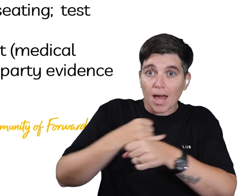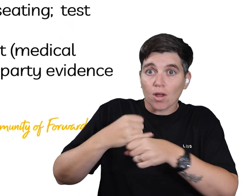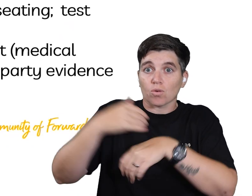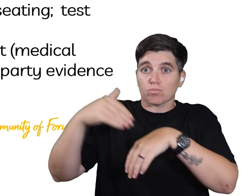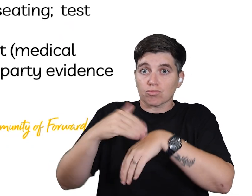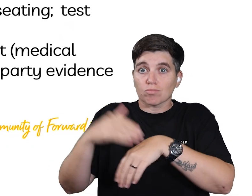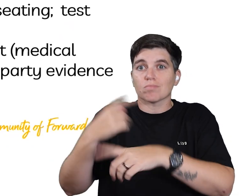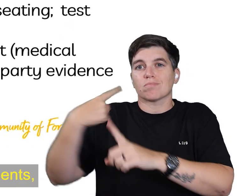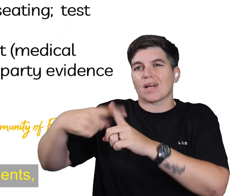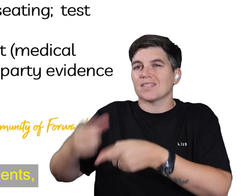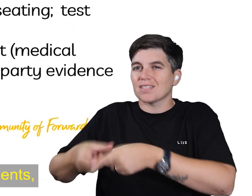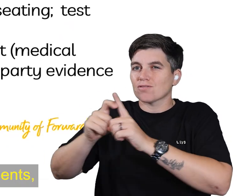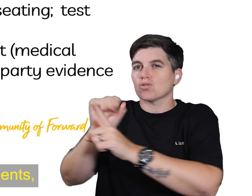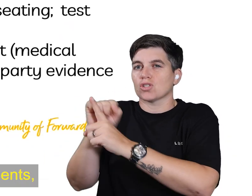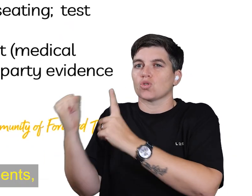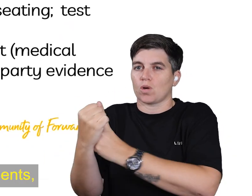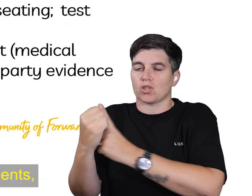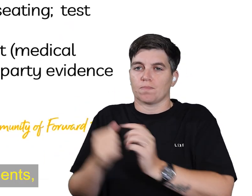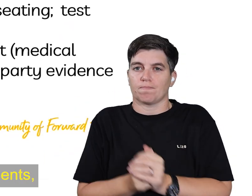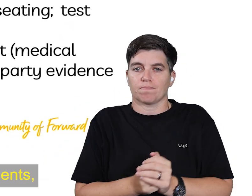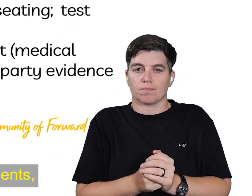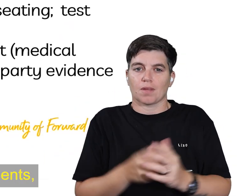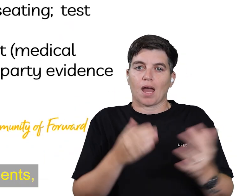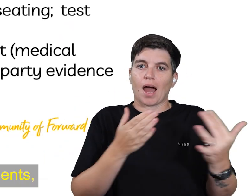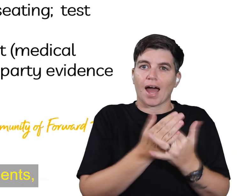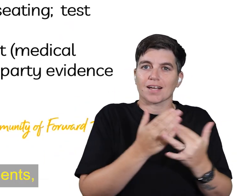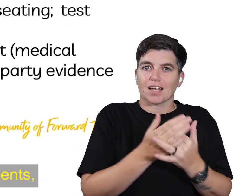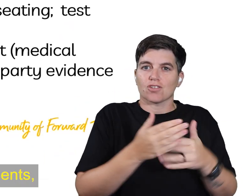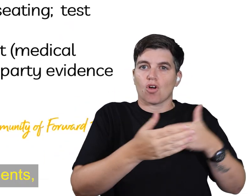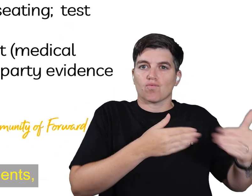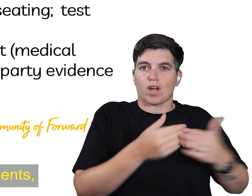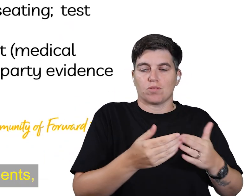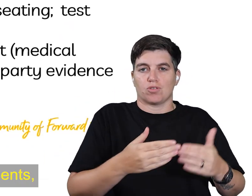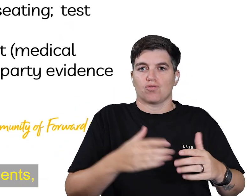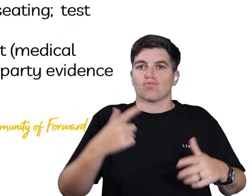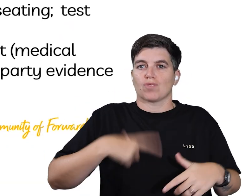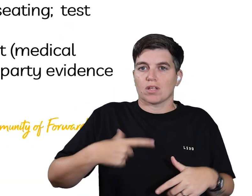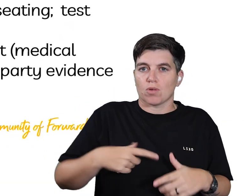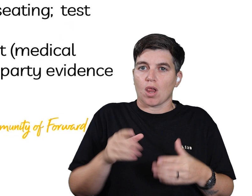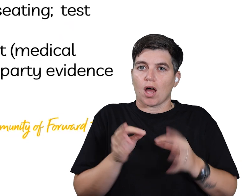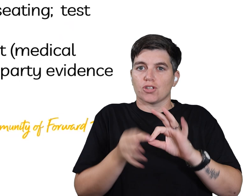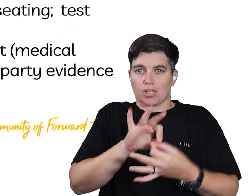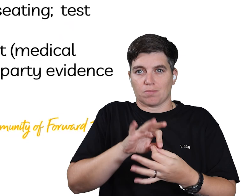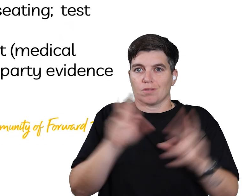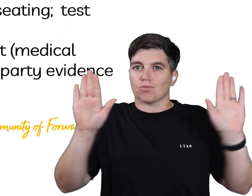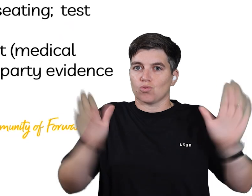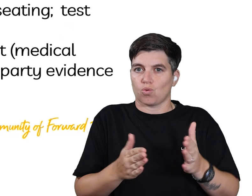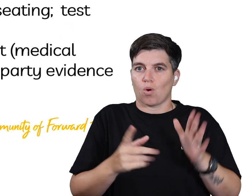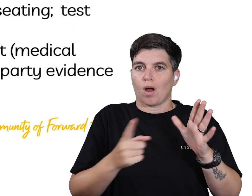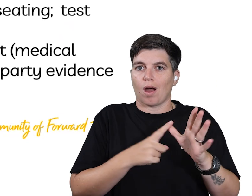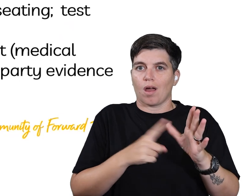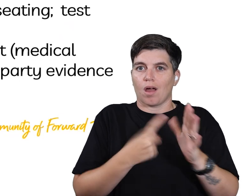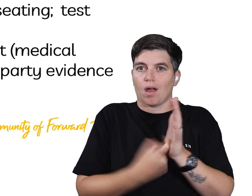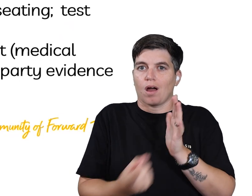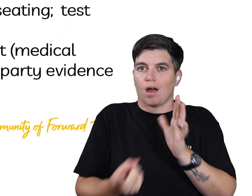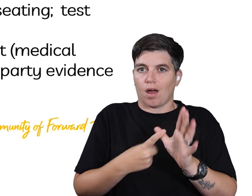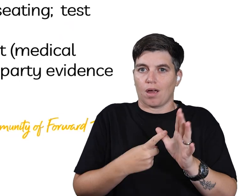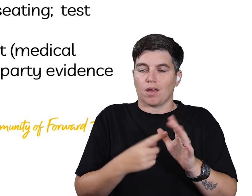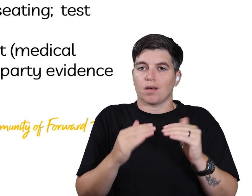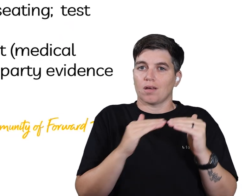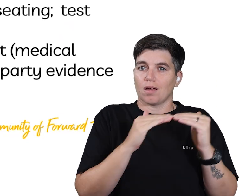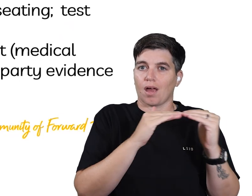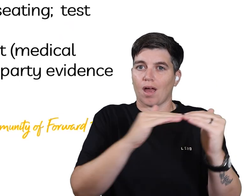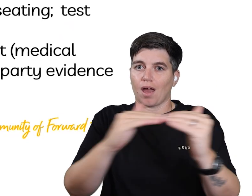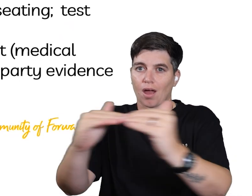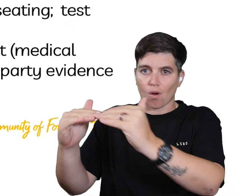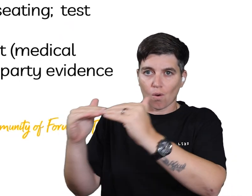difficult circumstances. Access arrangements and reasonable adjustments, otherwise known as AARA, are